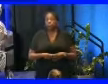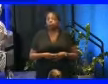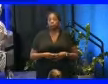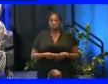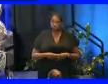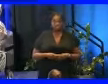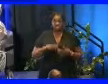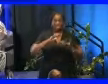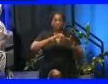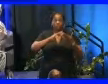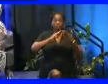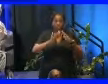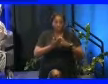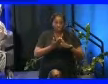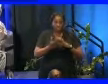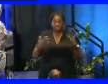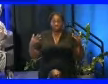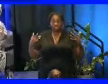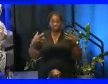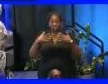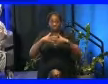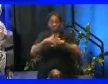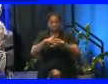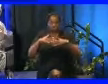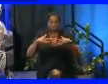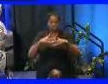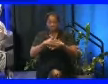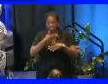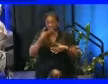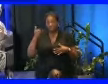Mixing communities is the best way to do it.